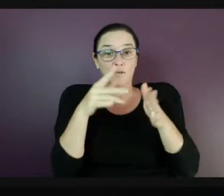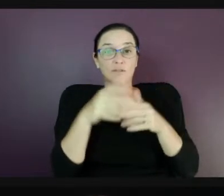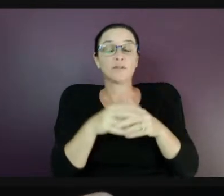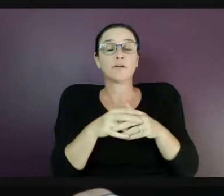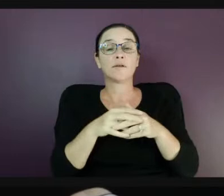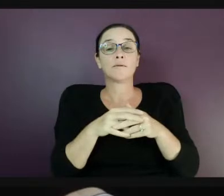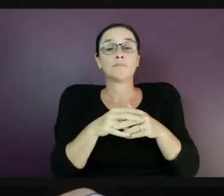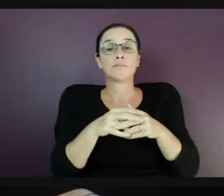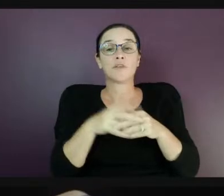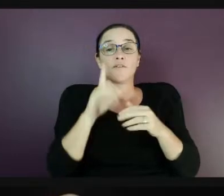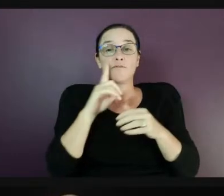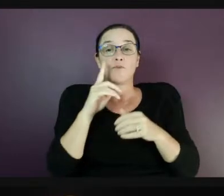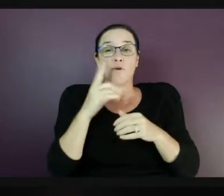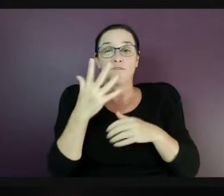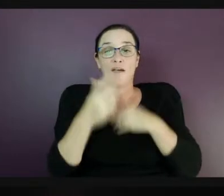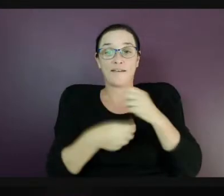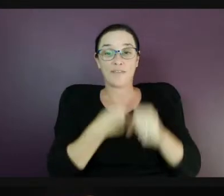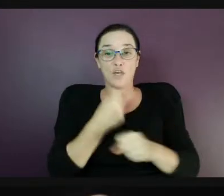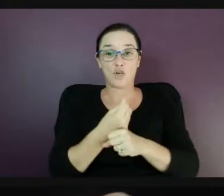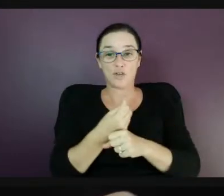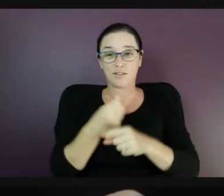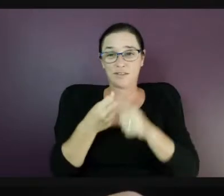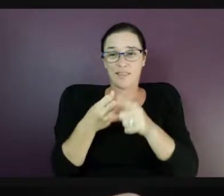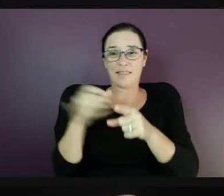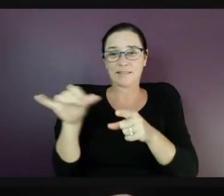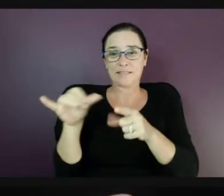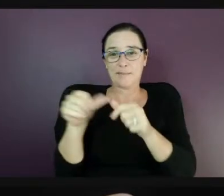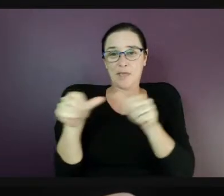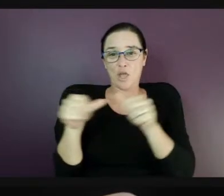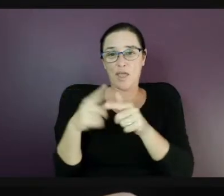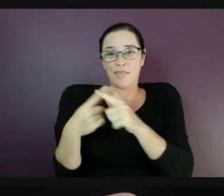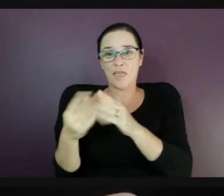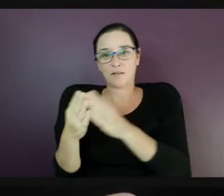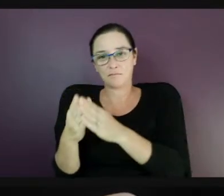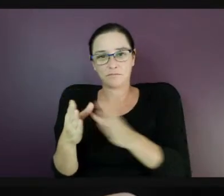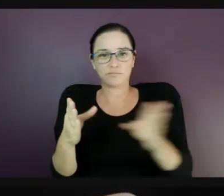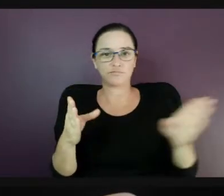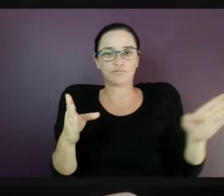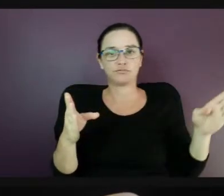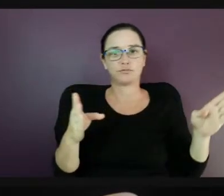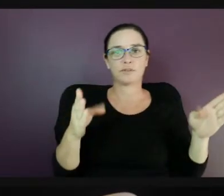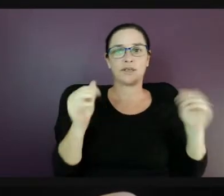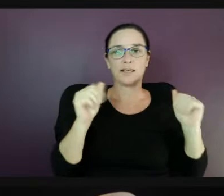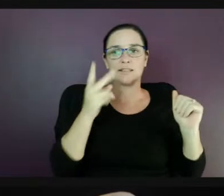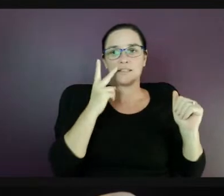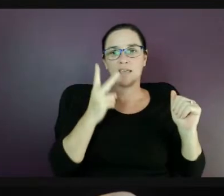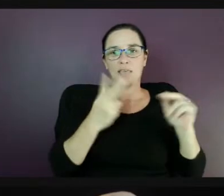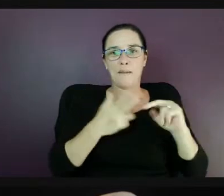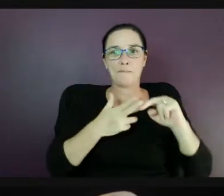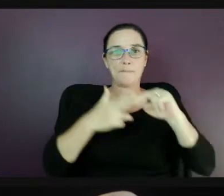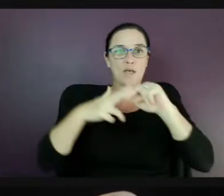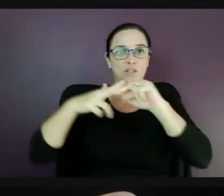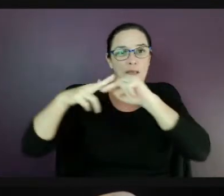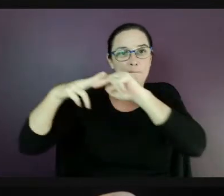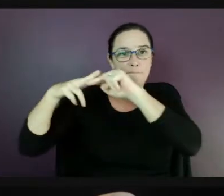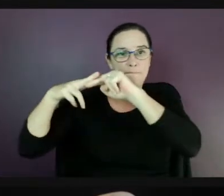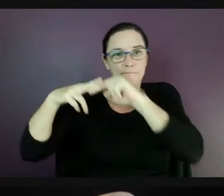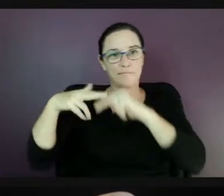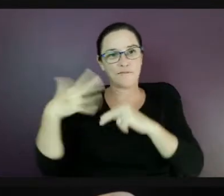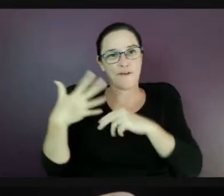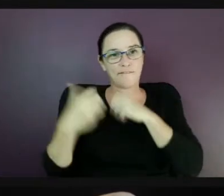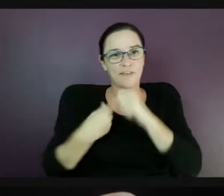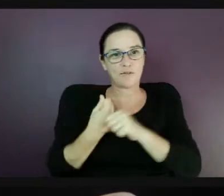last 5 years, here's that same ramp up, but with a lot more broader buildup over the previous 5 years, including